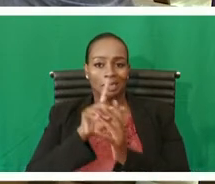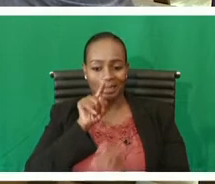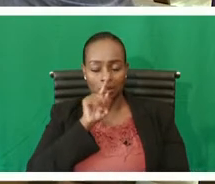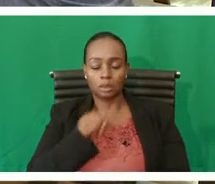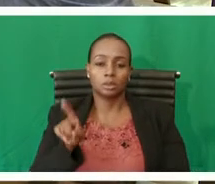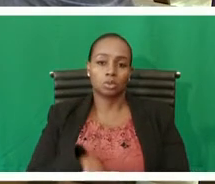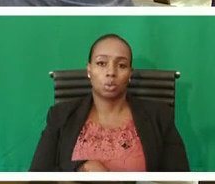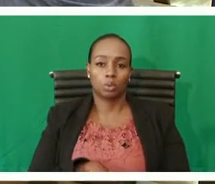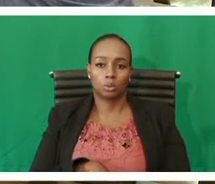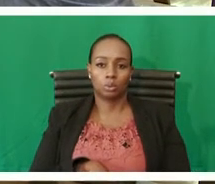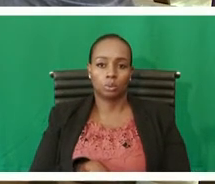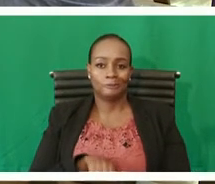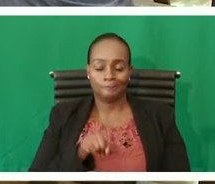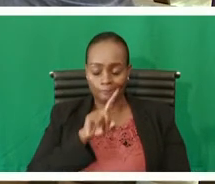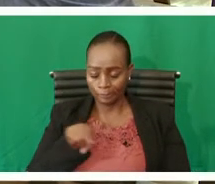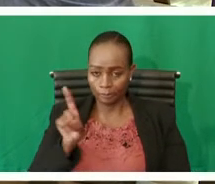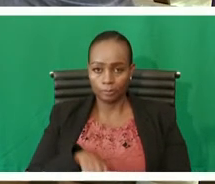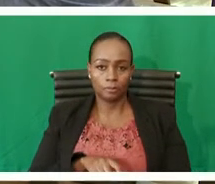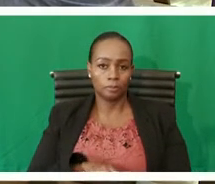It is wrong.